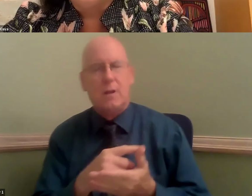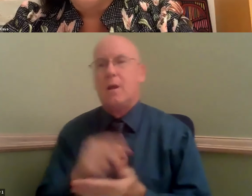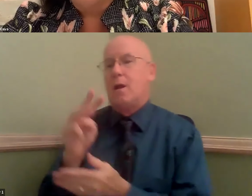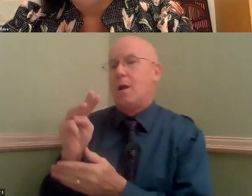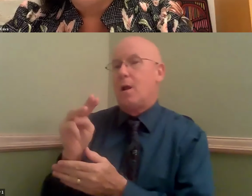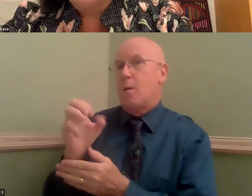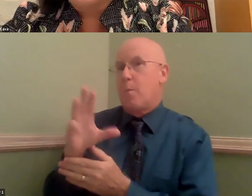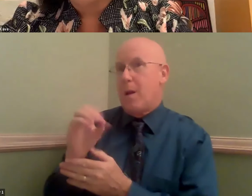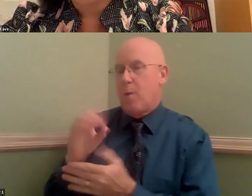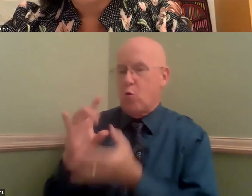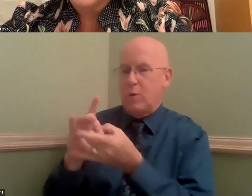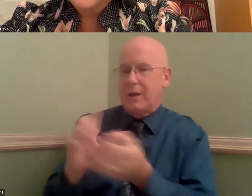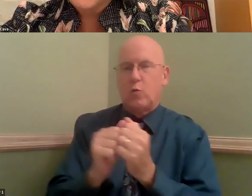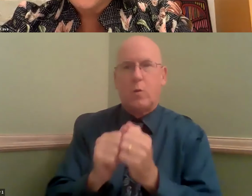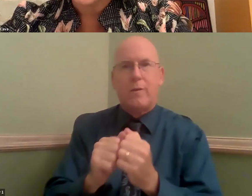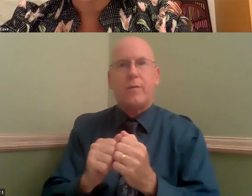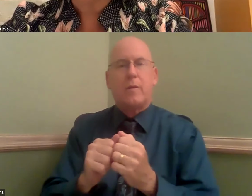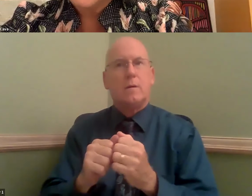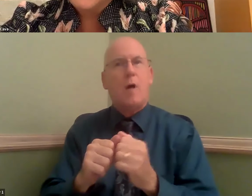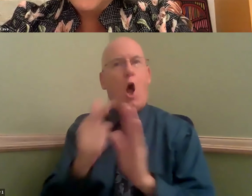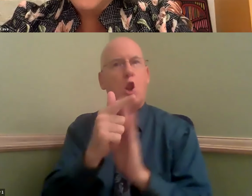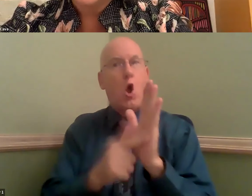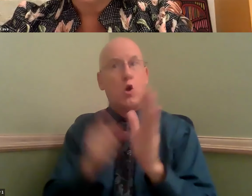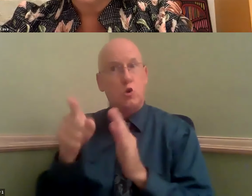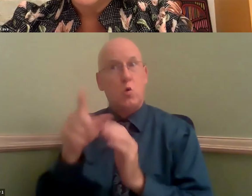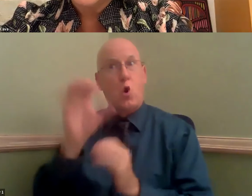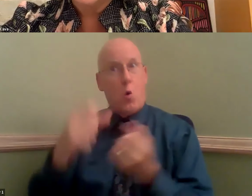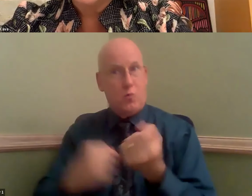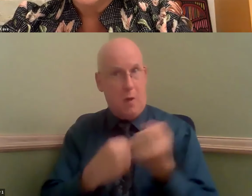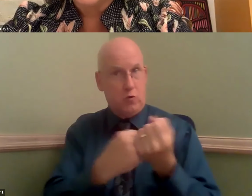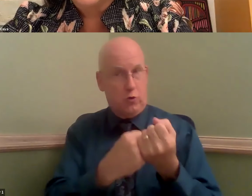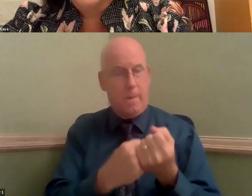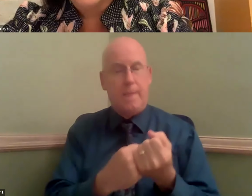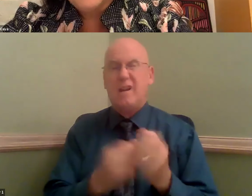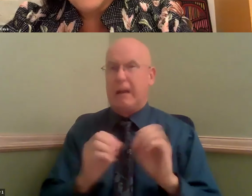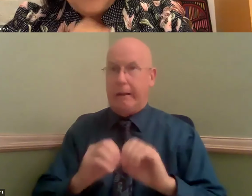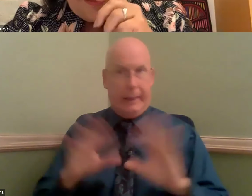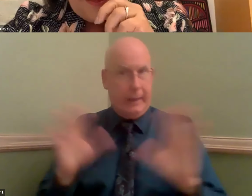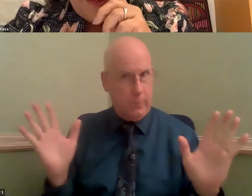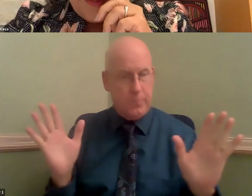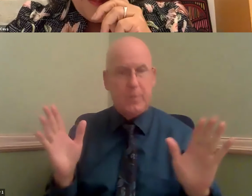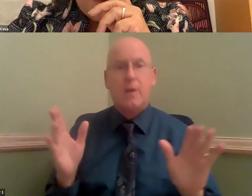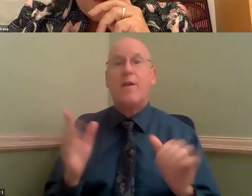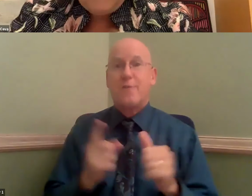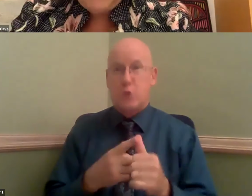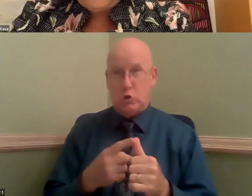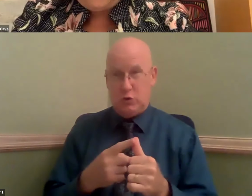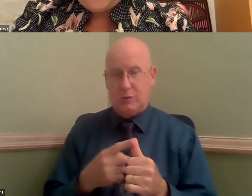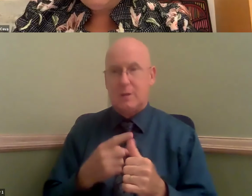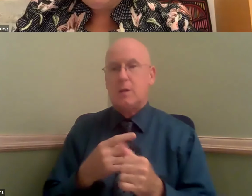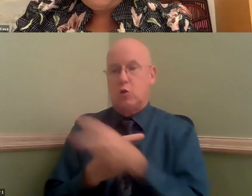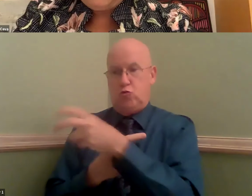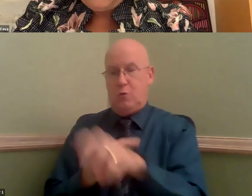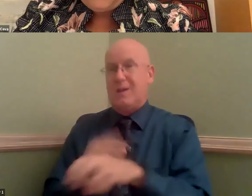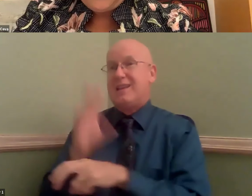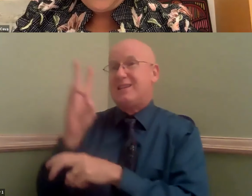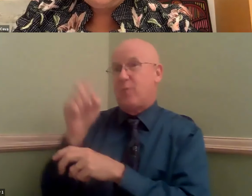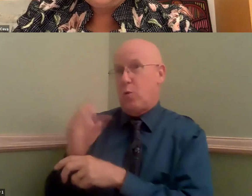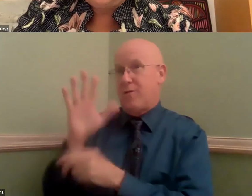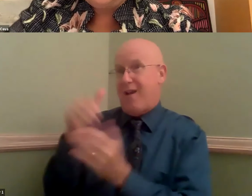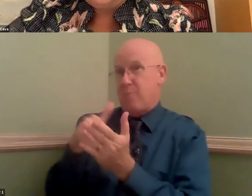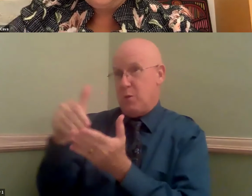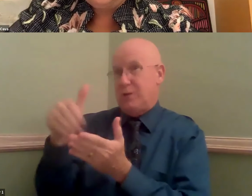an ordinance that you co-sponsored and was very clear. The first iteration, which moved $7.5 million from the police